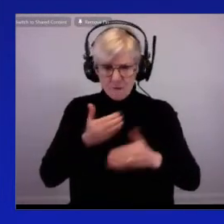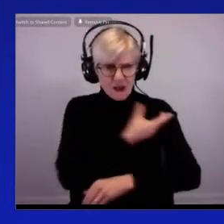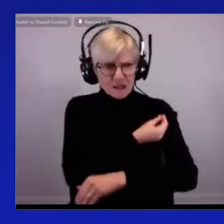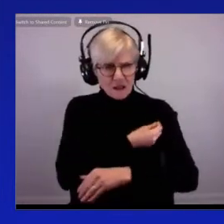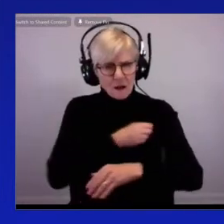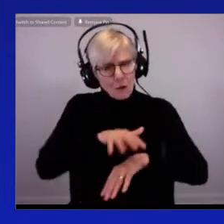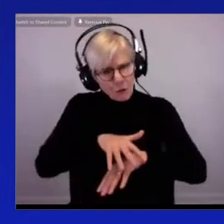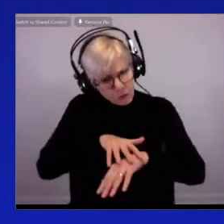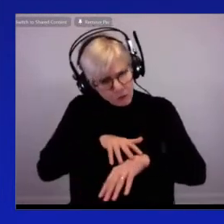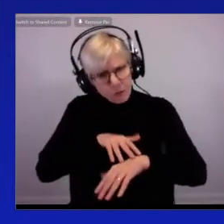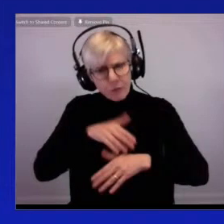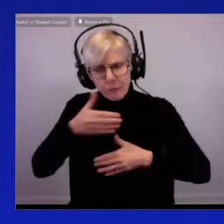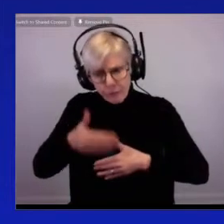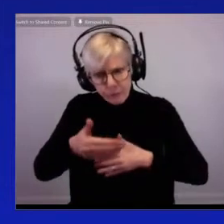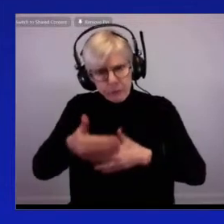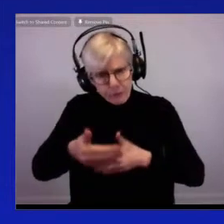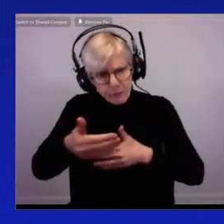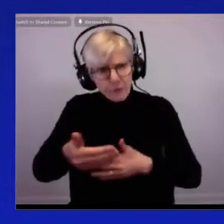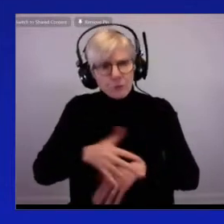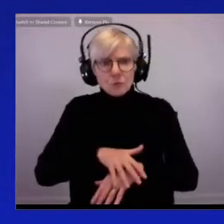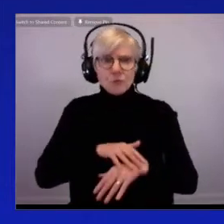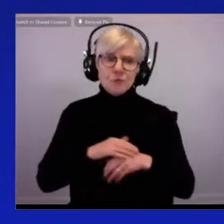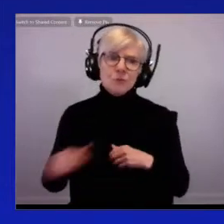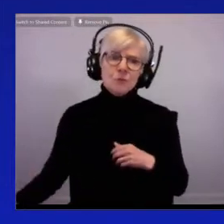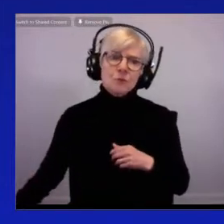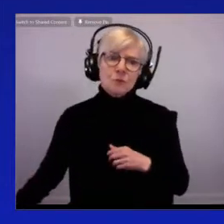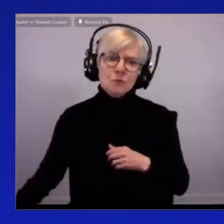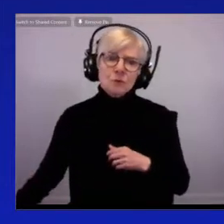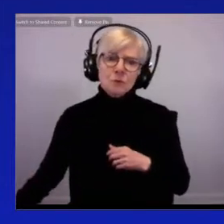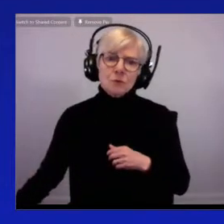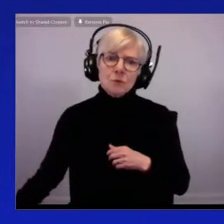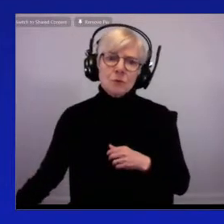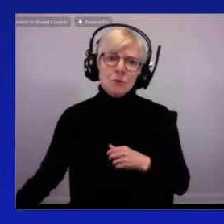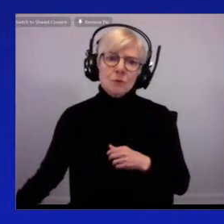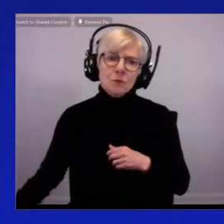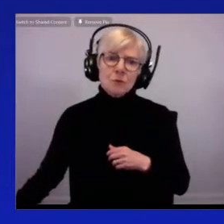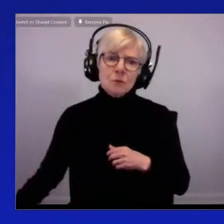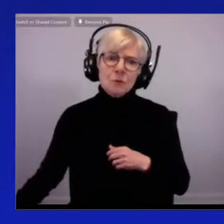from the input there and provide information back to the public.